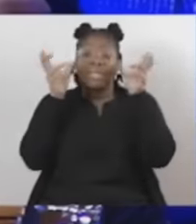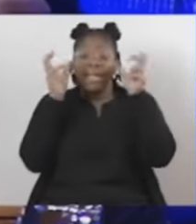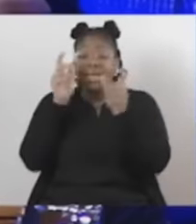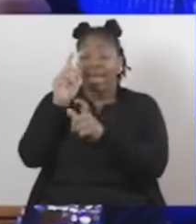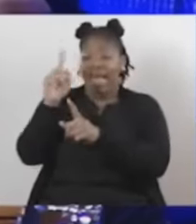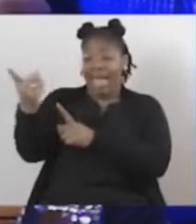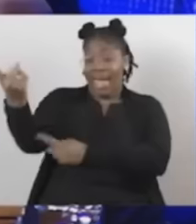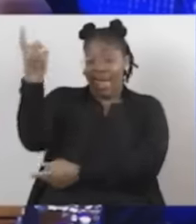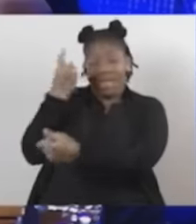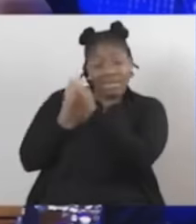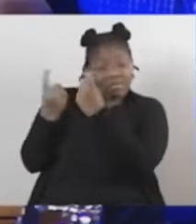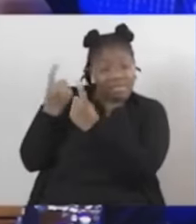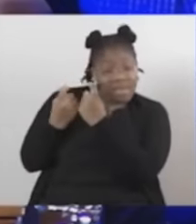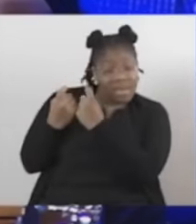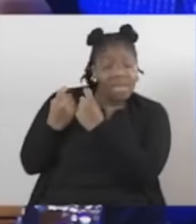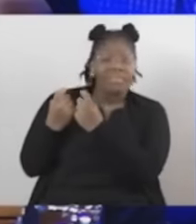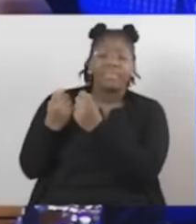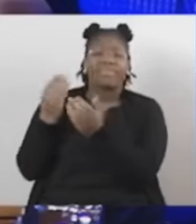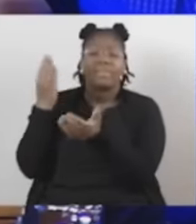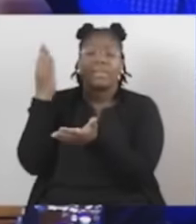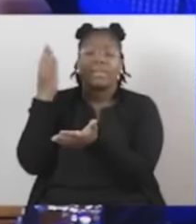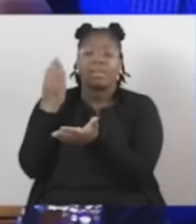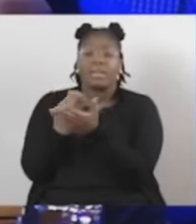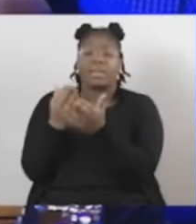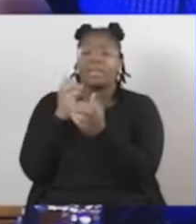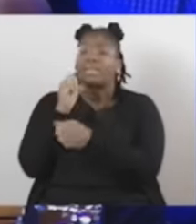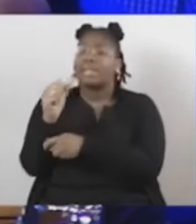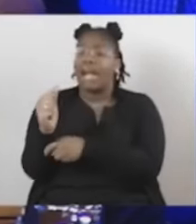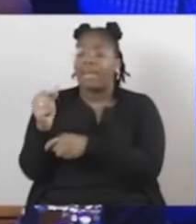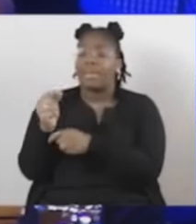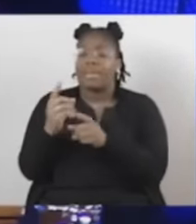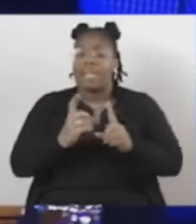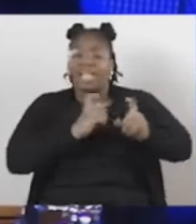stop wrapping your loose garment in my grace.